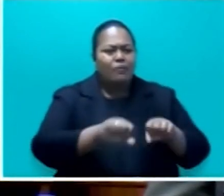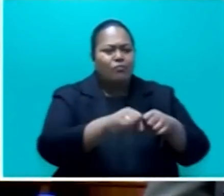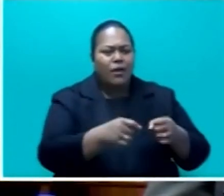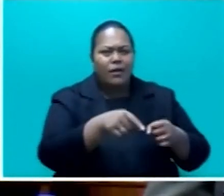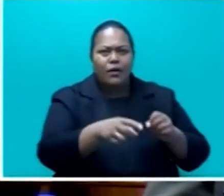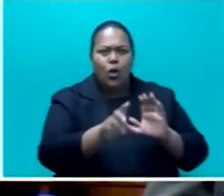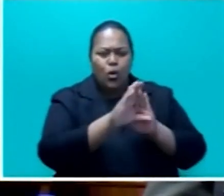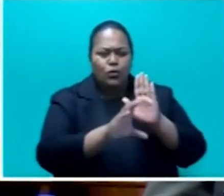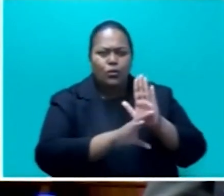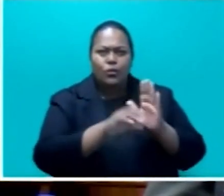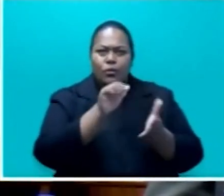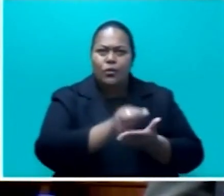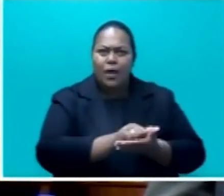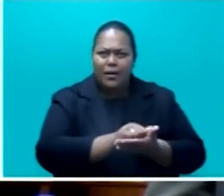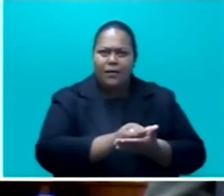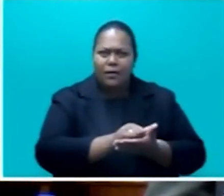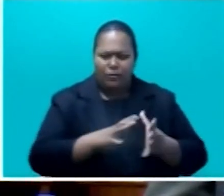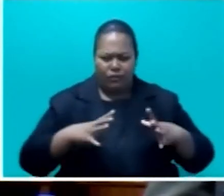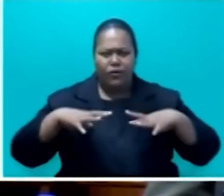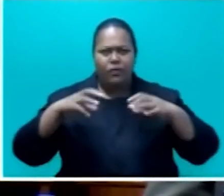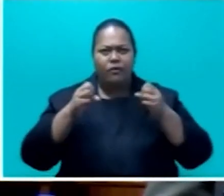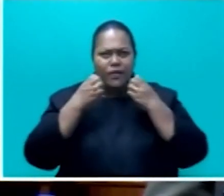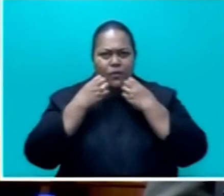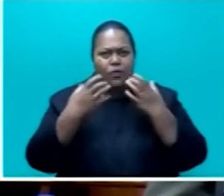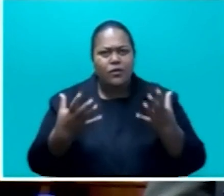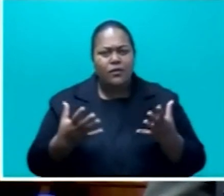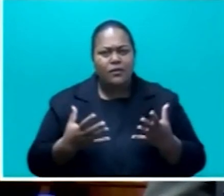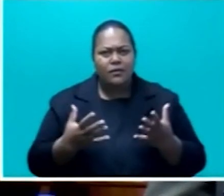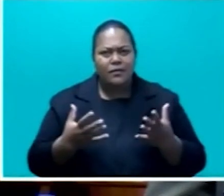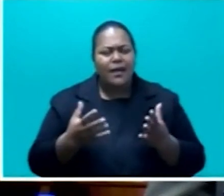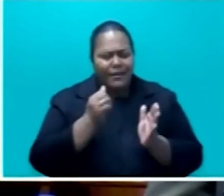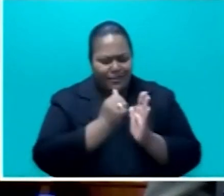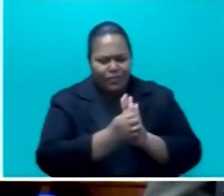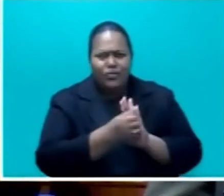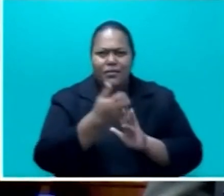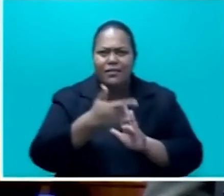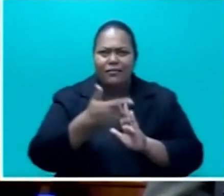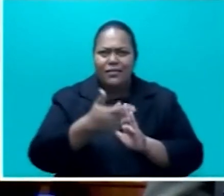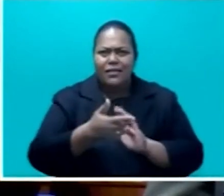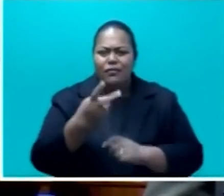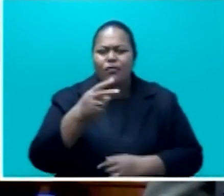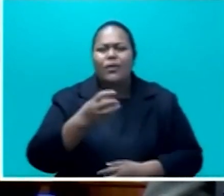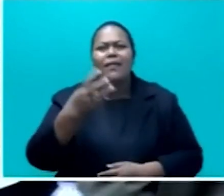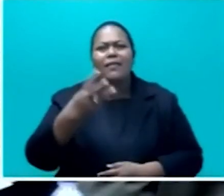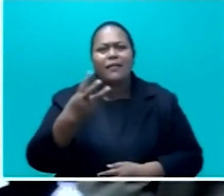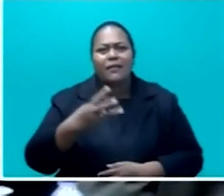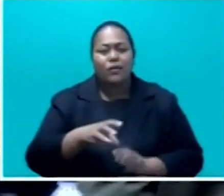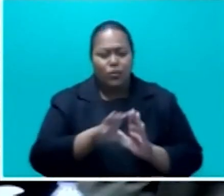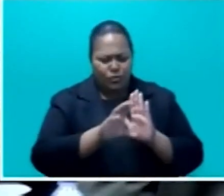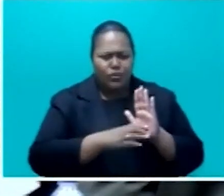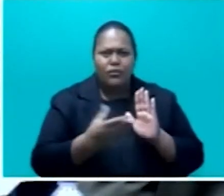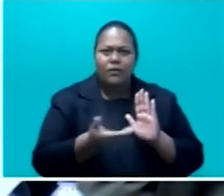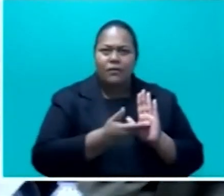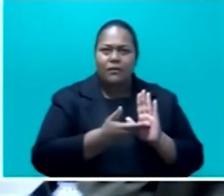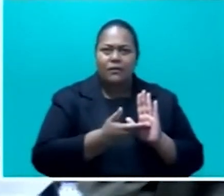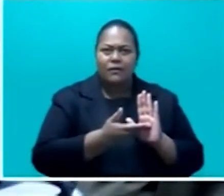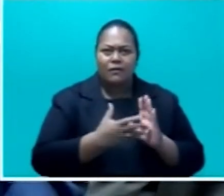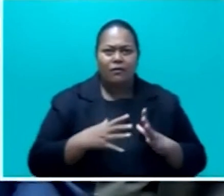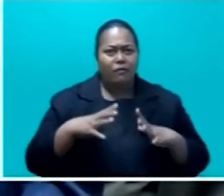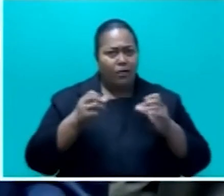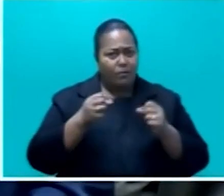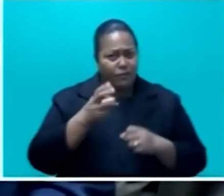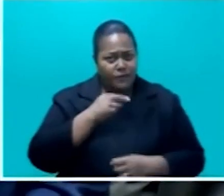expression as outlined in Section 17 of the 2013 Constitution of the Republic of Fiji. Mr.